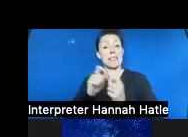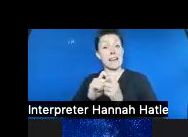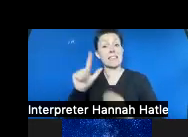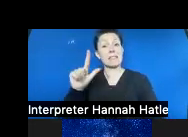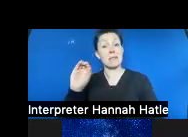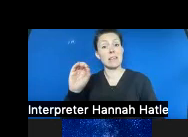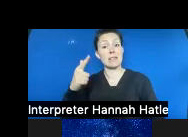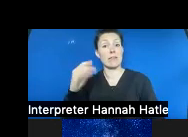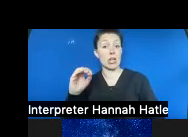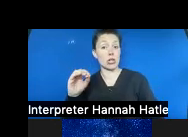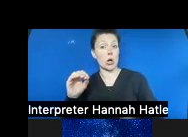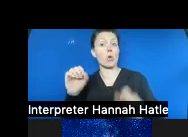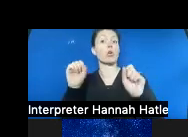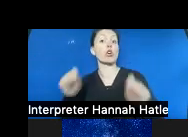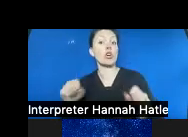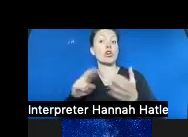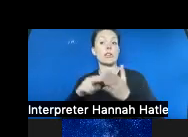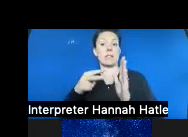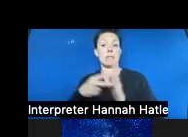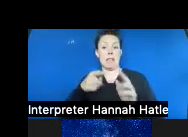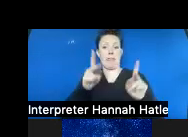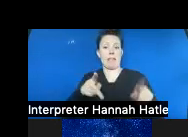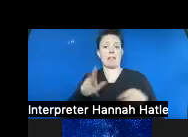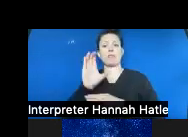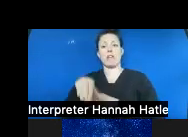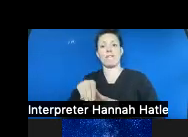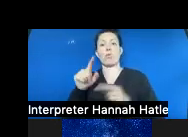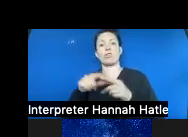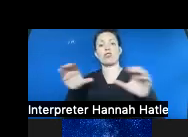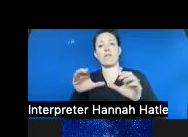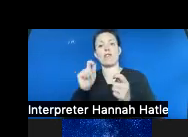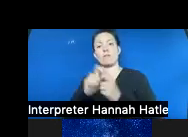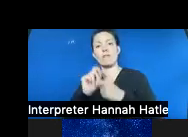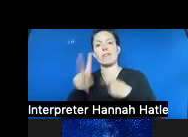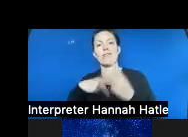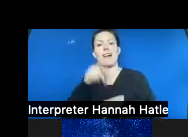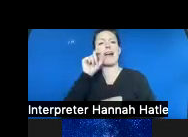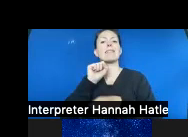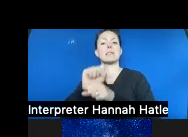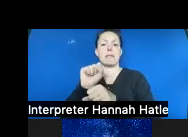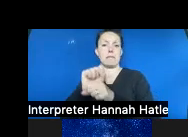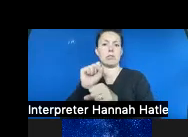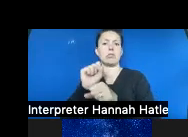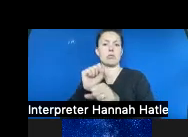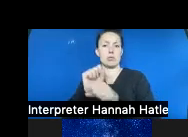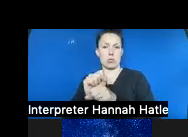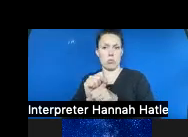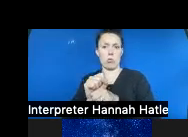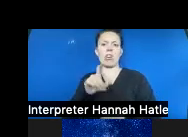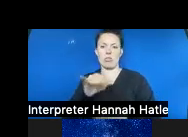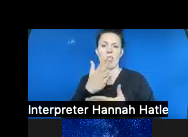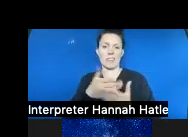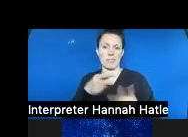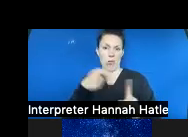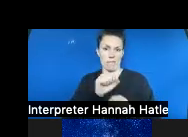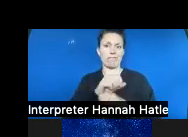with us, not okay. They are forced to do a certain fetish flavor, for lack of a better word. So that's all part of the game, being